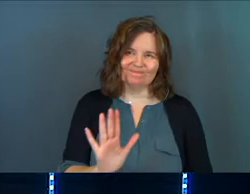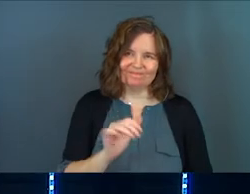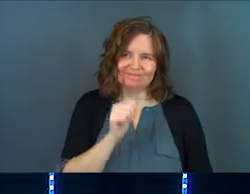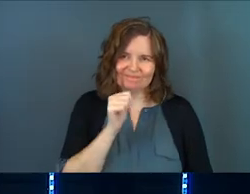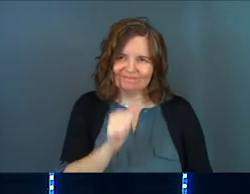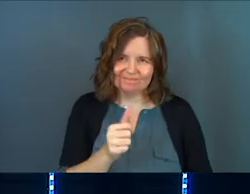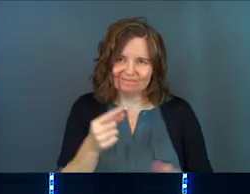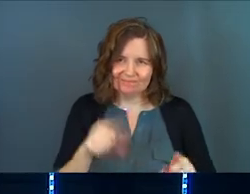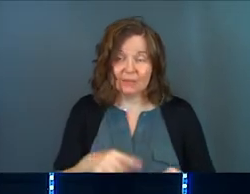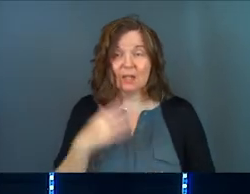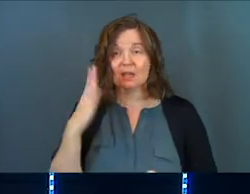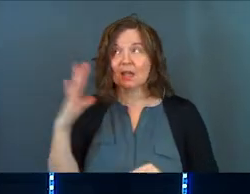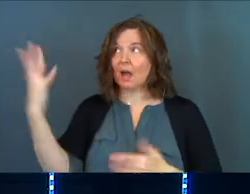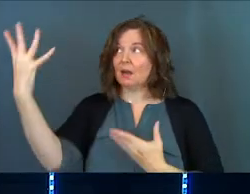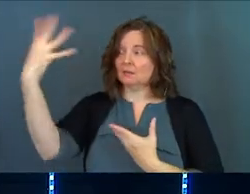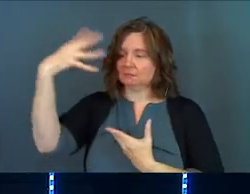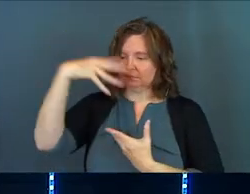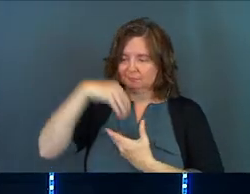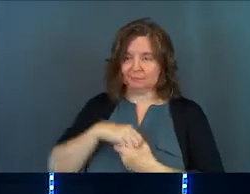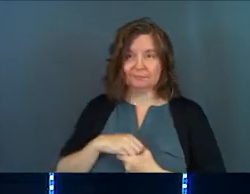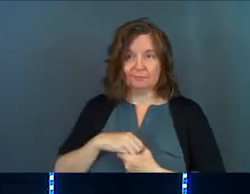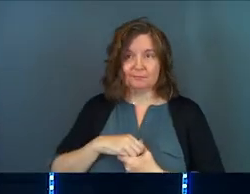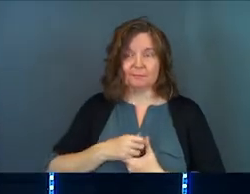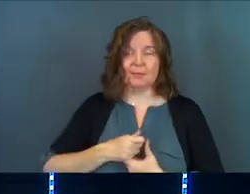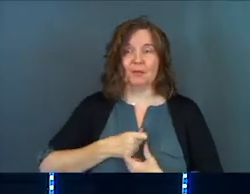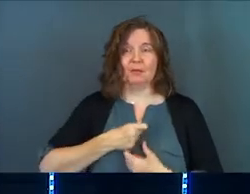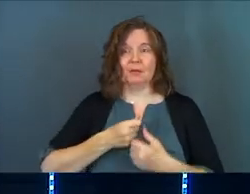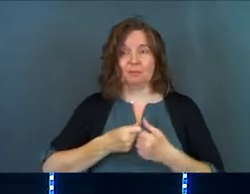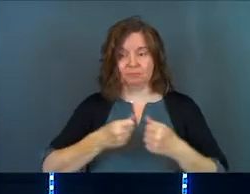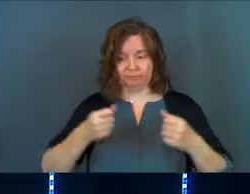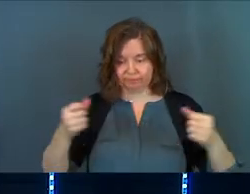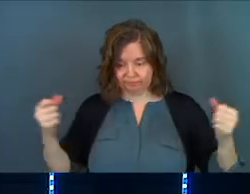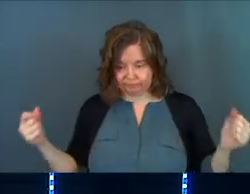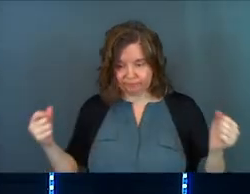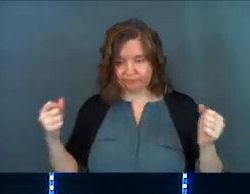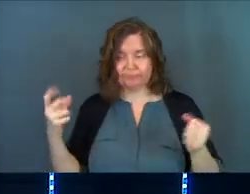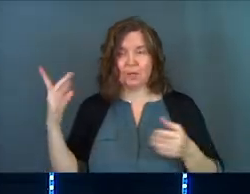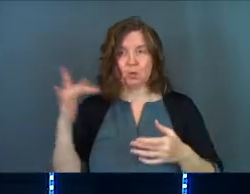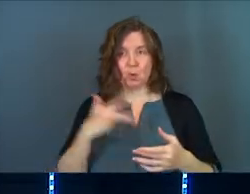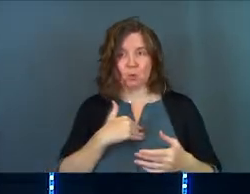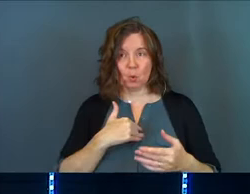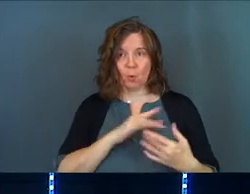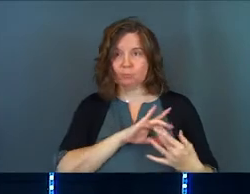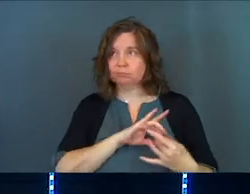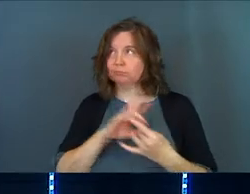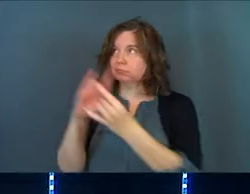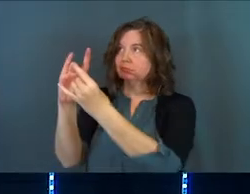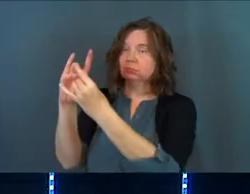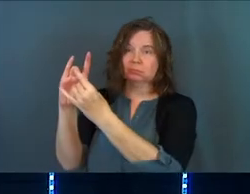it. God reached into reality, pulled back the fabric, and grabbed your soul.